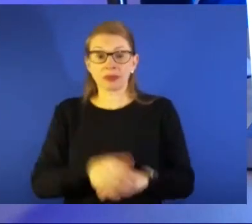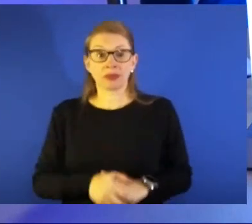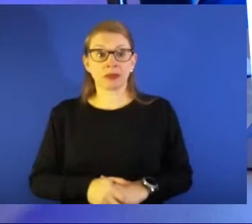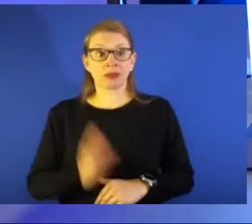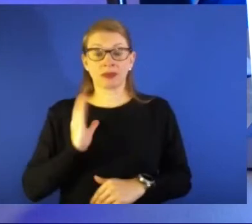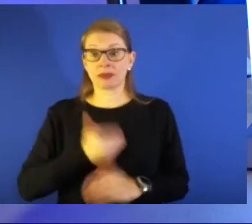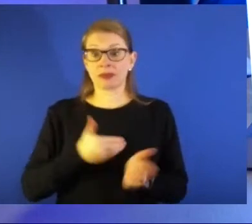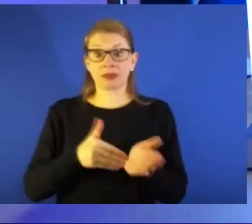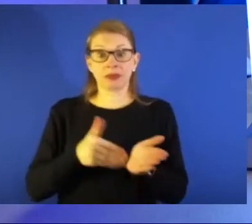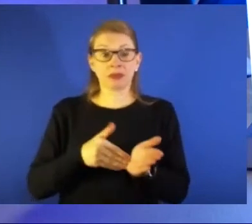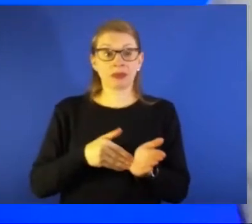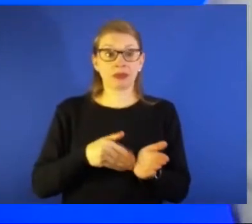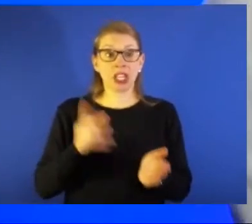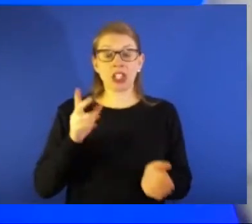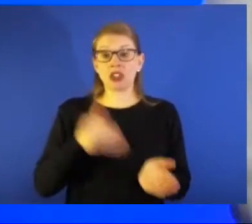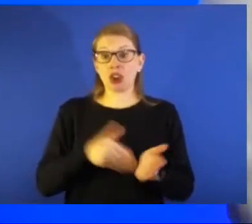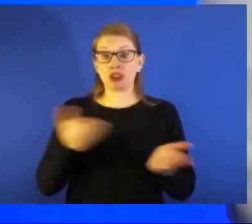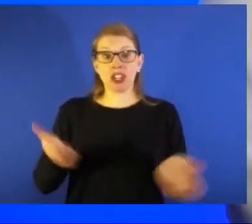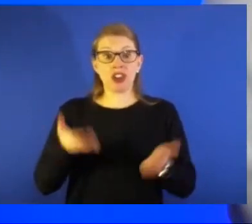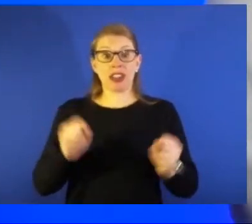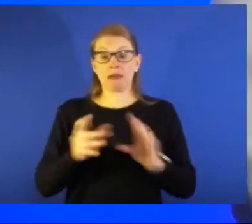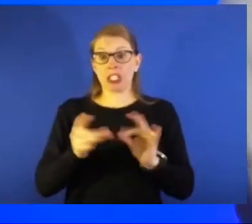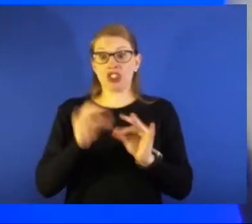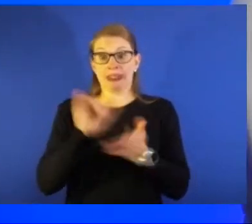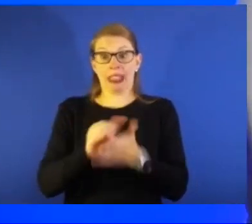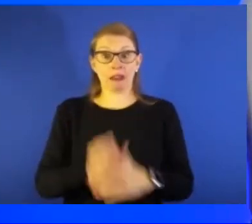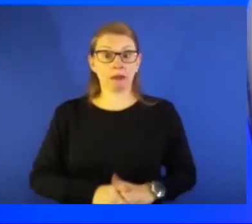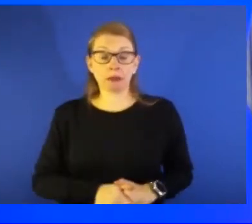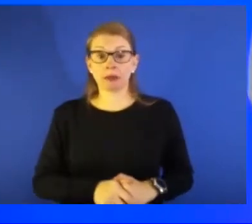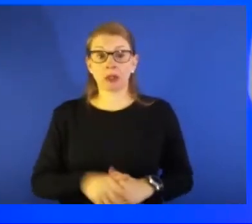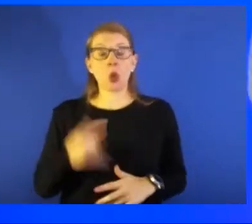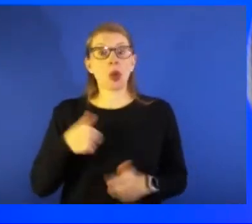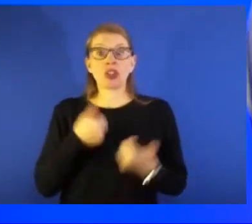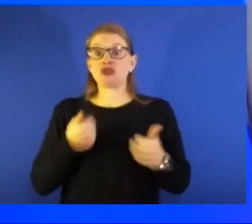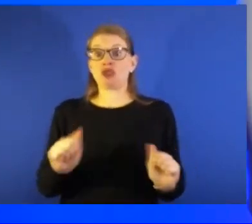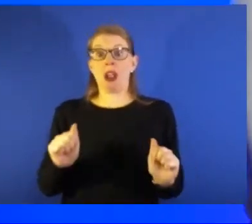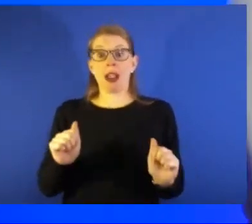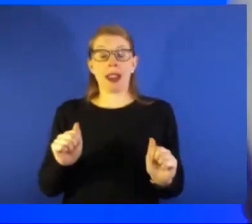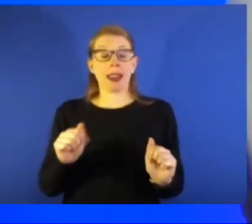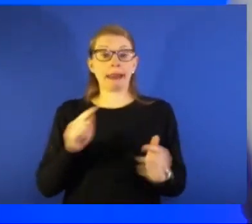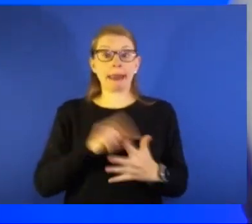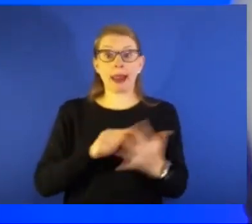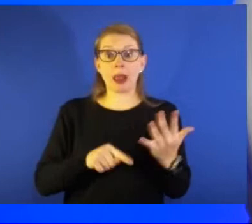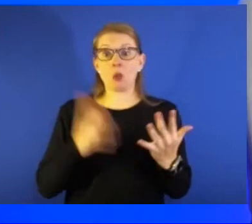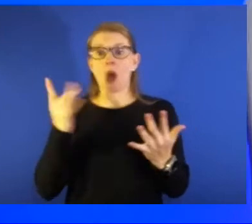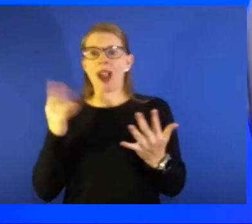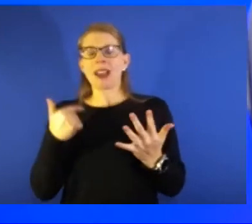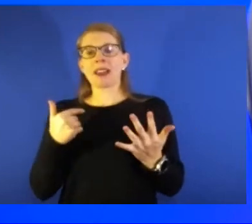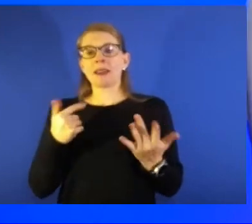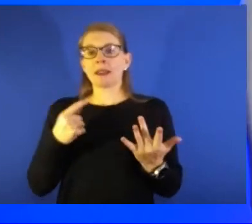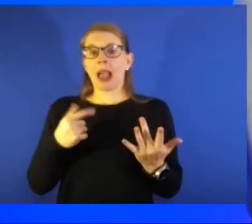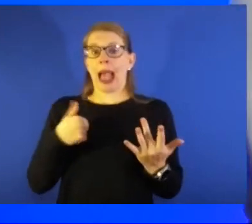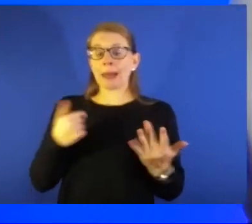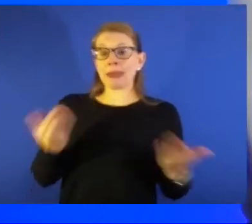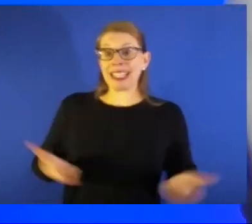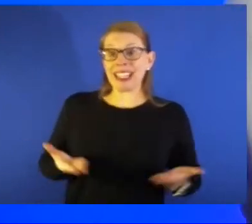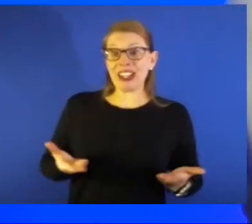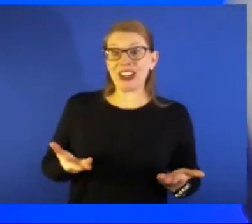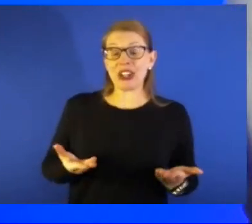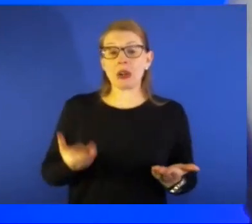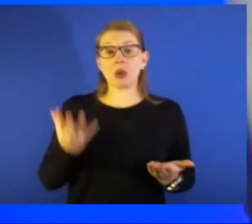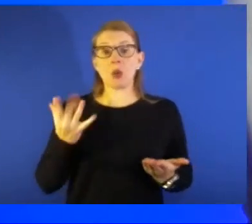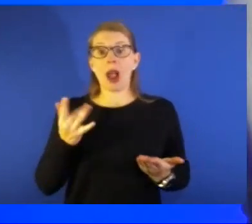doctor here can say that. It's like, this is what we're trying. This is why we're here right now. This is why I'm not sleeping right now, because I want to